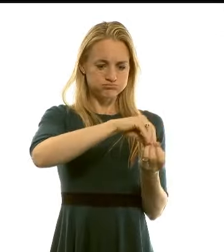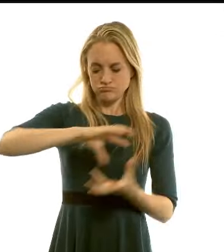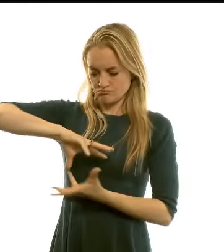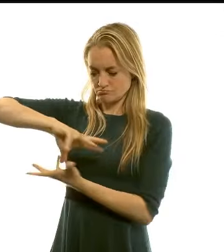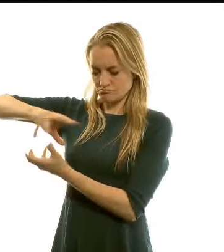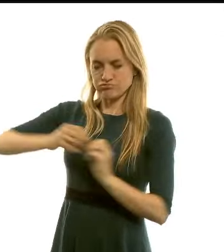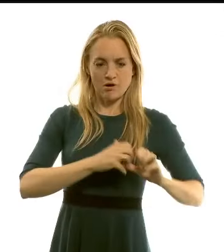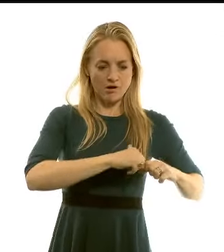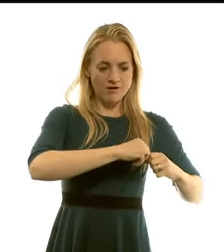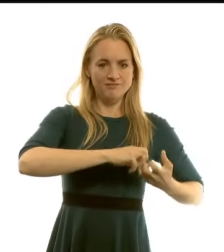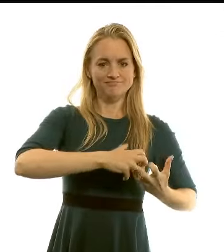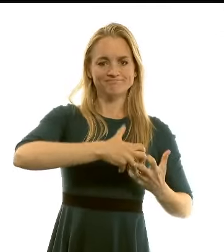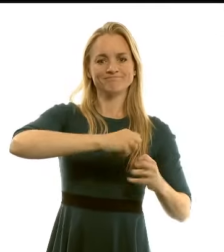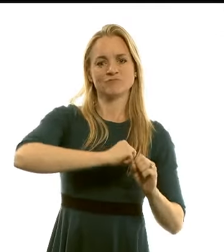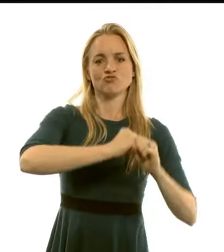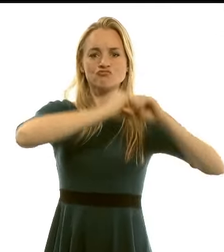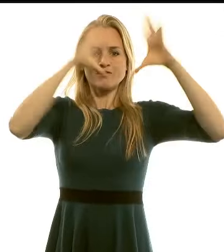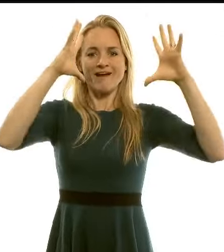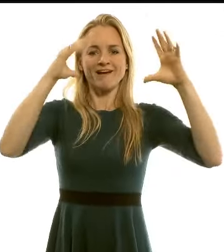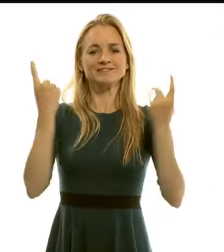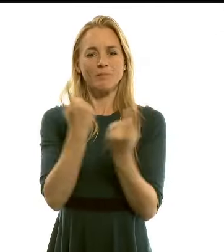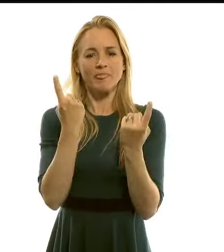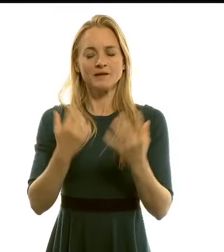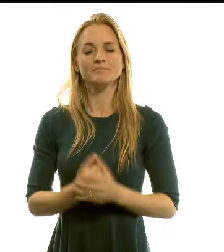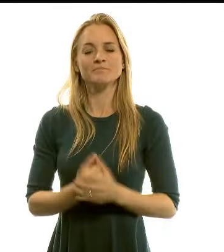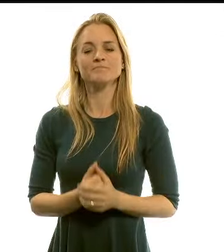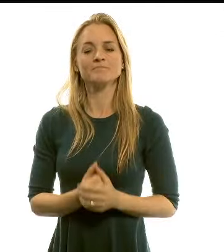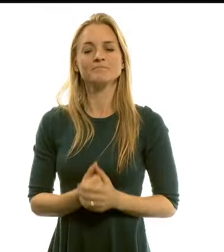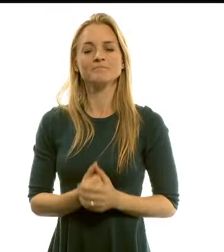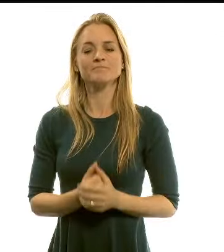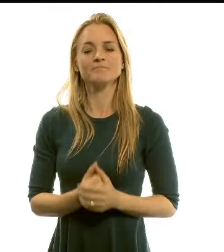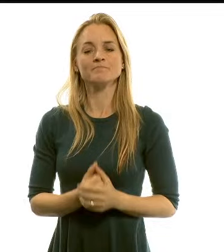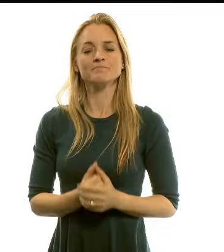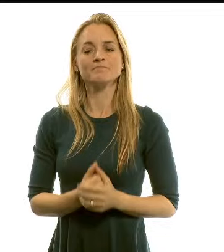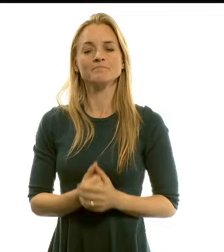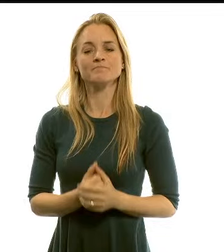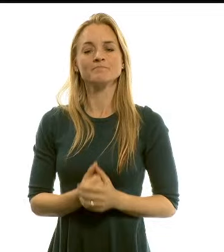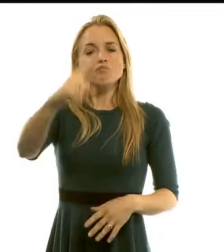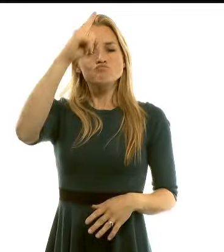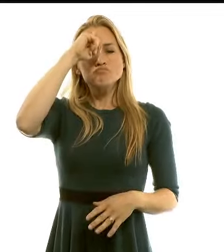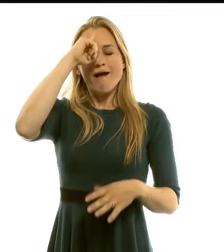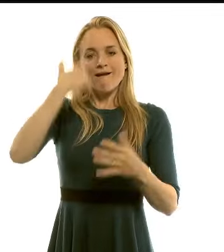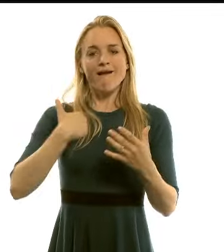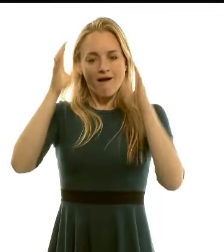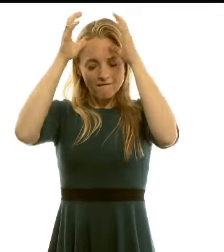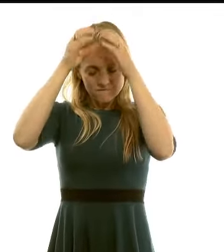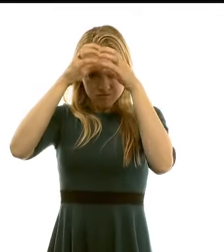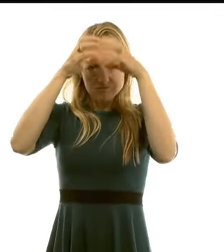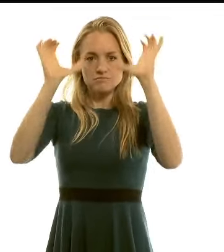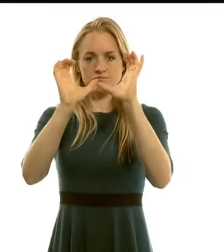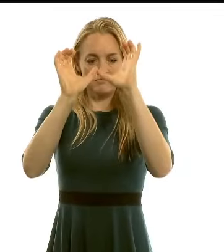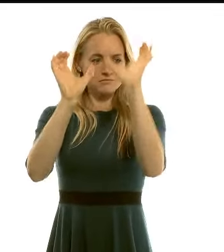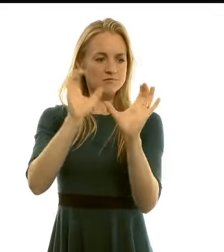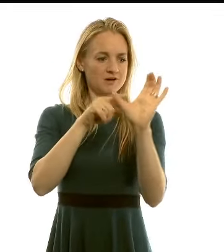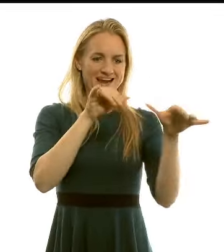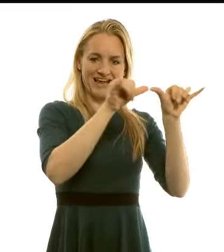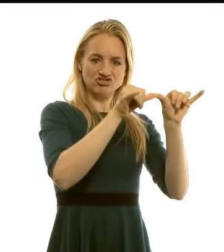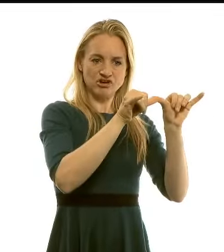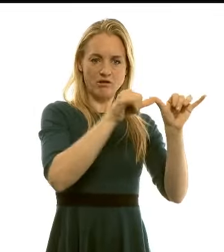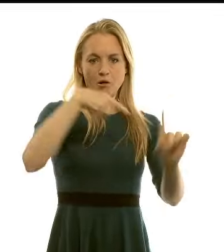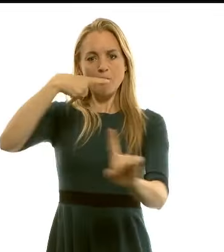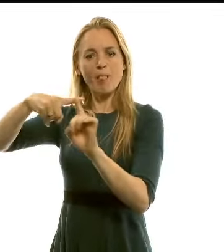Oftentimes, the part of your brain that wants to create something, the engineer side, is maybe separated from the storytelling side. And so for me, I'm always trying to balance between those 2